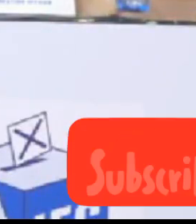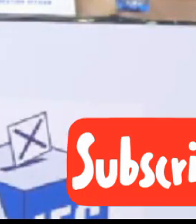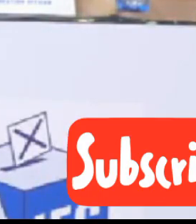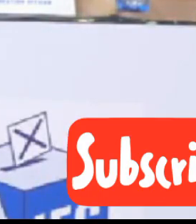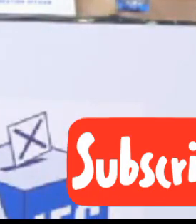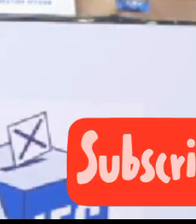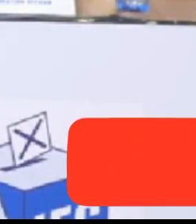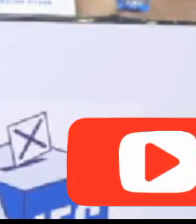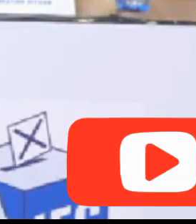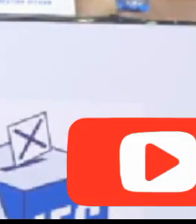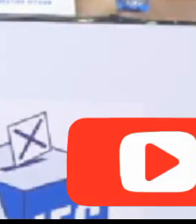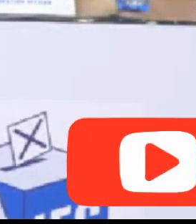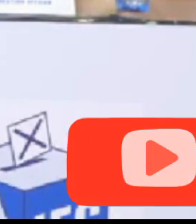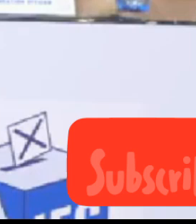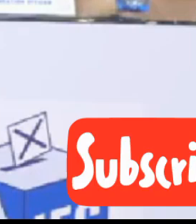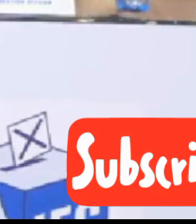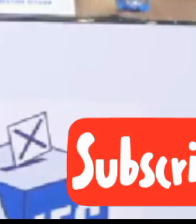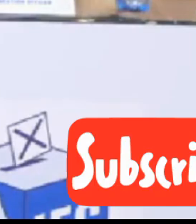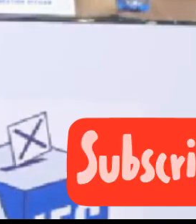Thank you, Sis Kate.